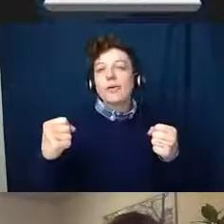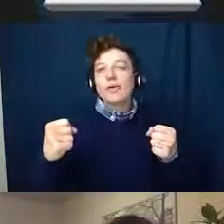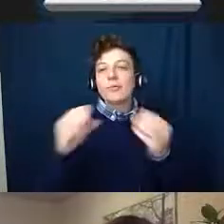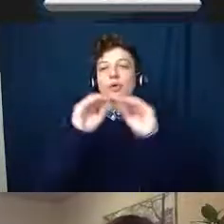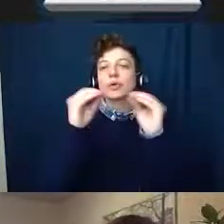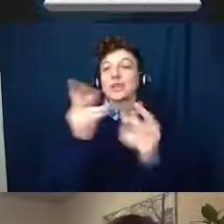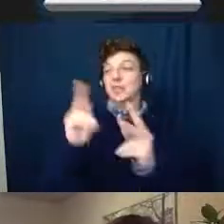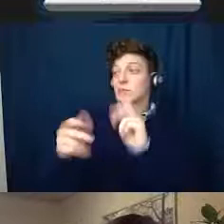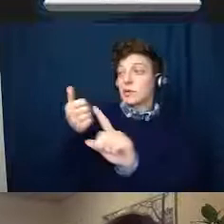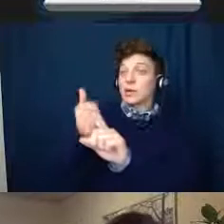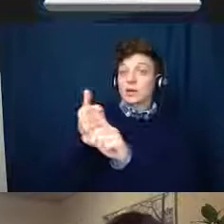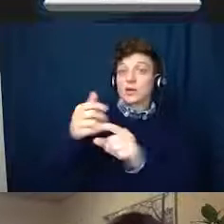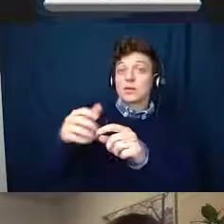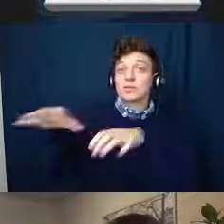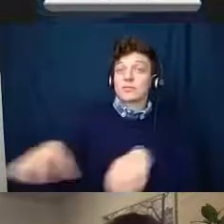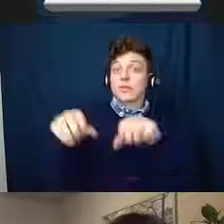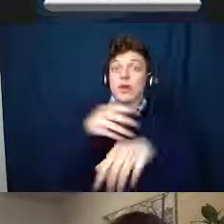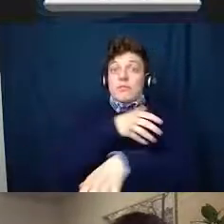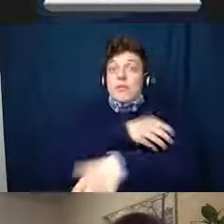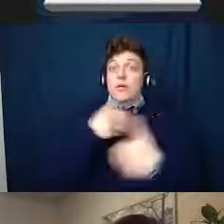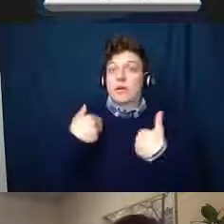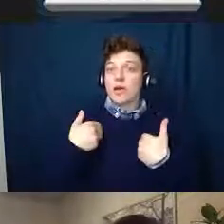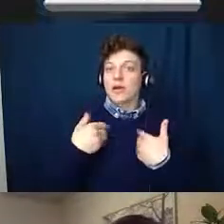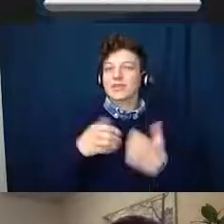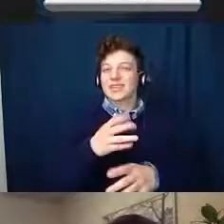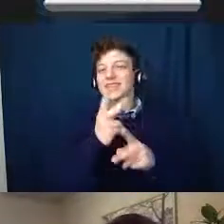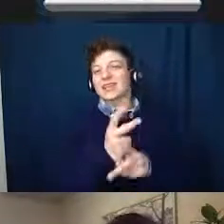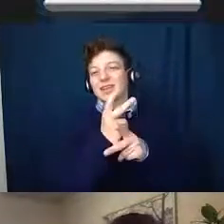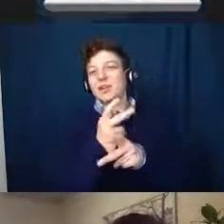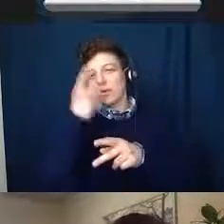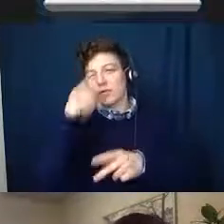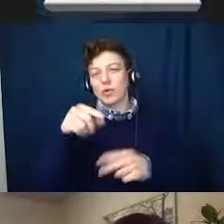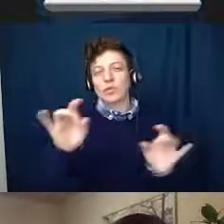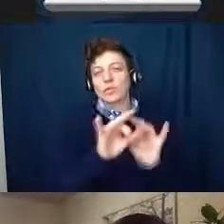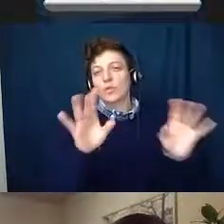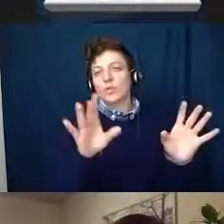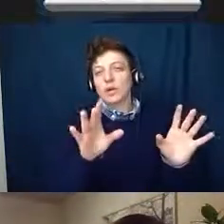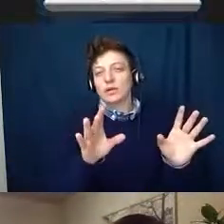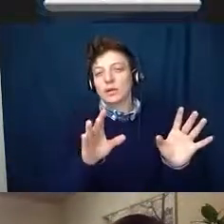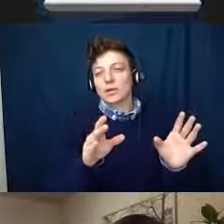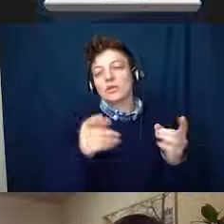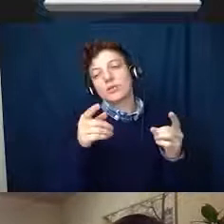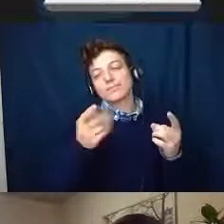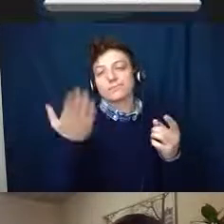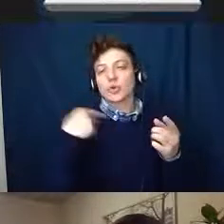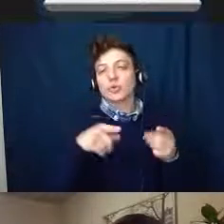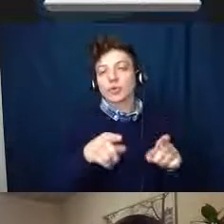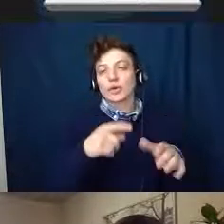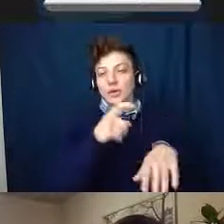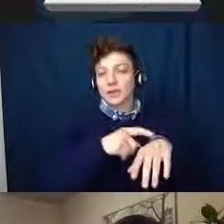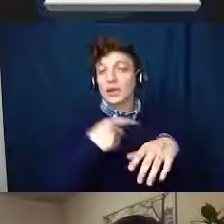really care about the opioid crisis at the time. But I think we've really seen an evolution of who's